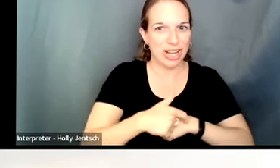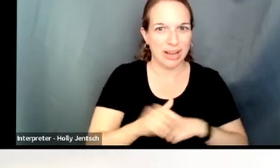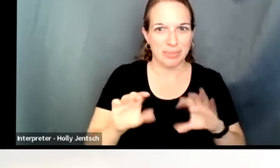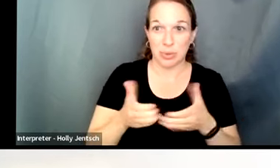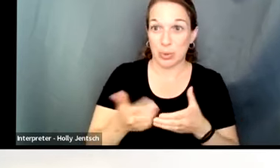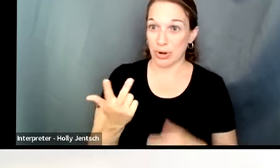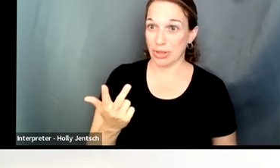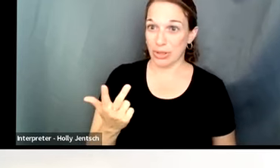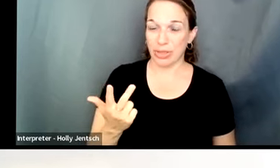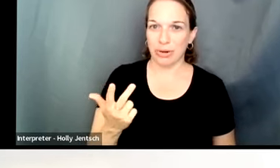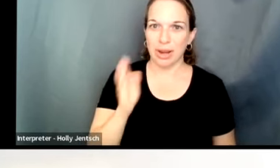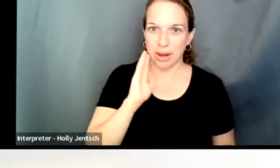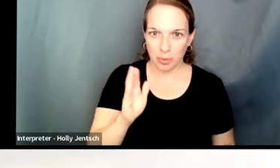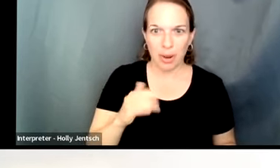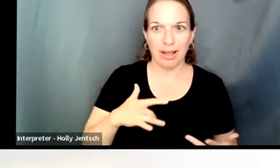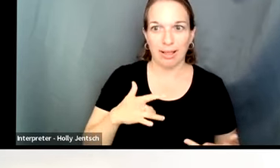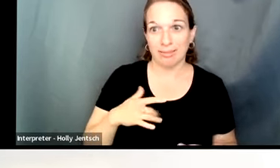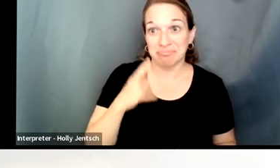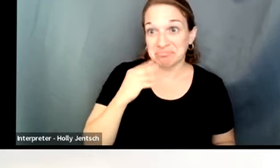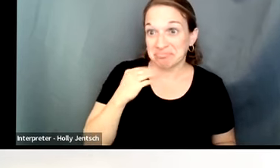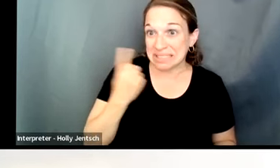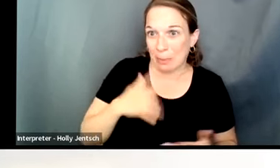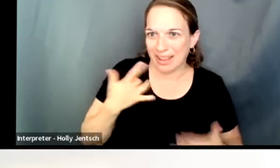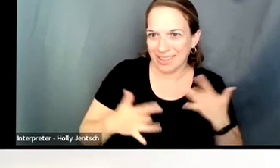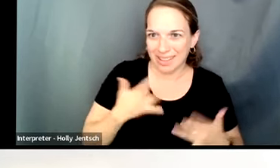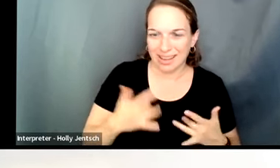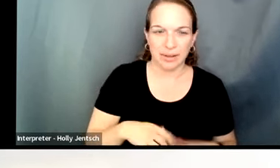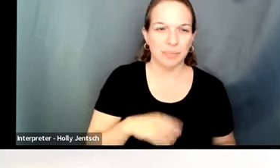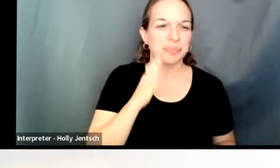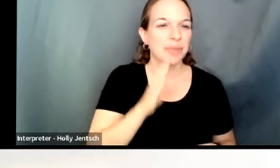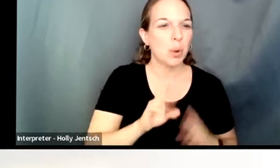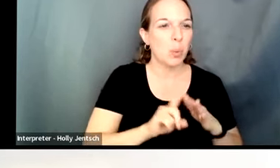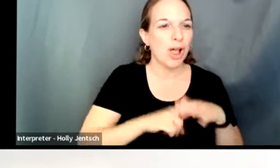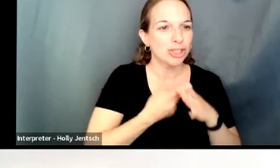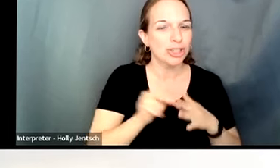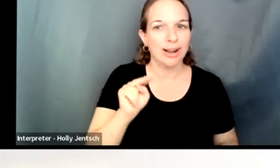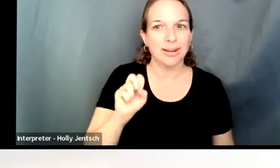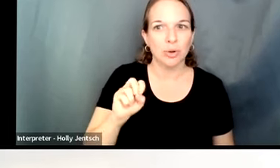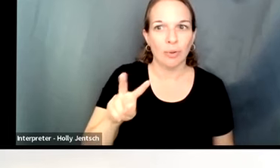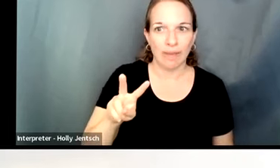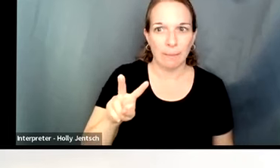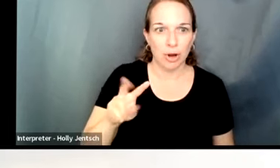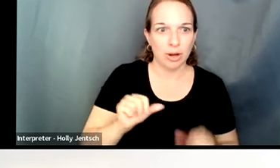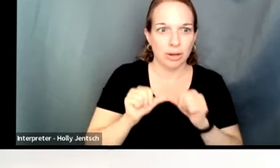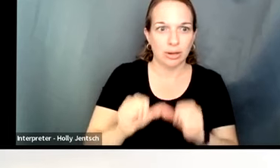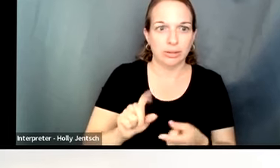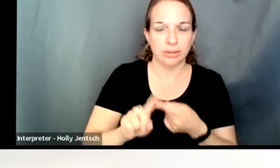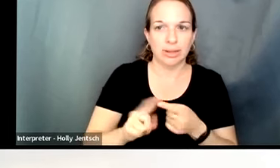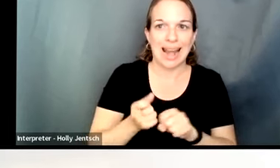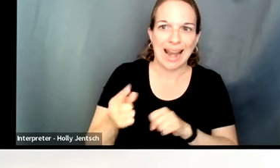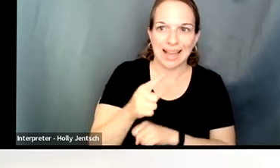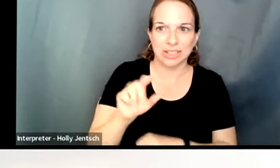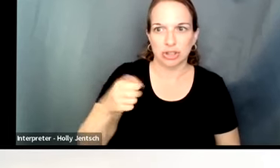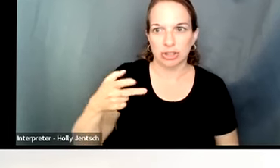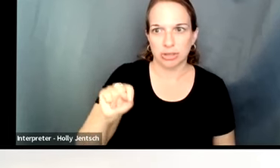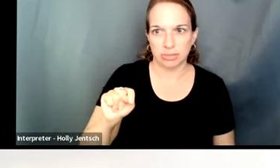is really in for an exciting time. We will begin the cohort in November, and it will run through next September.